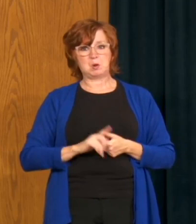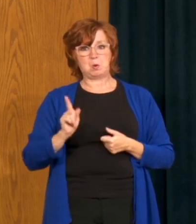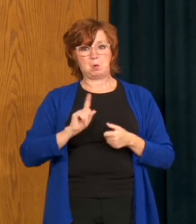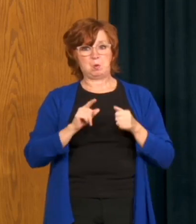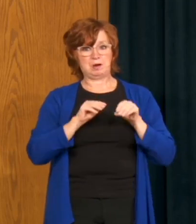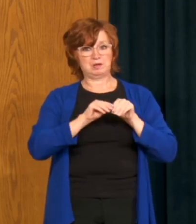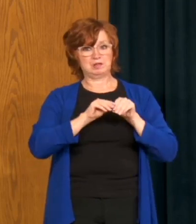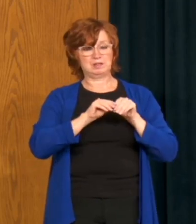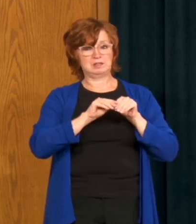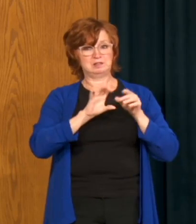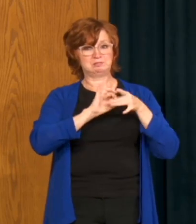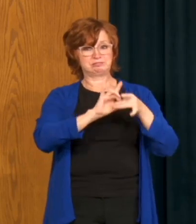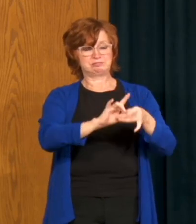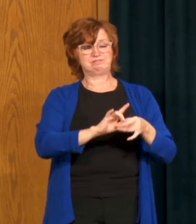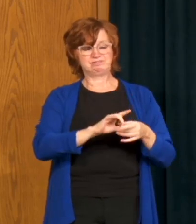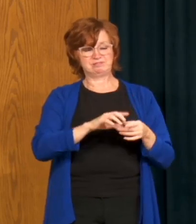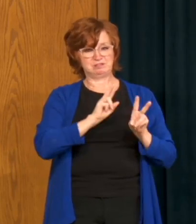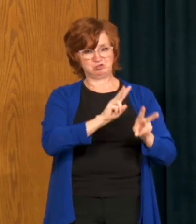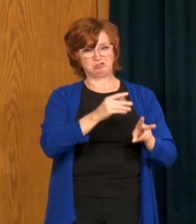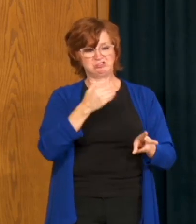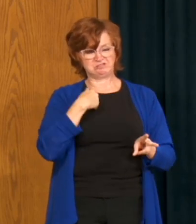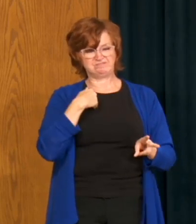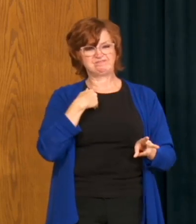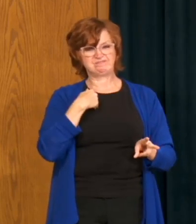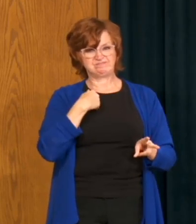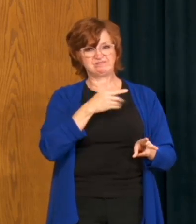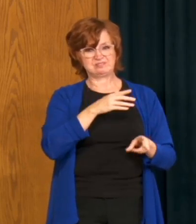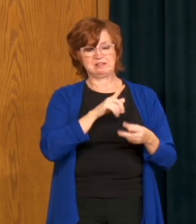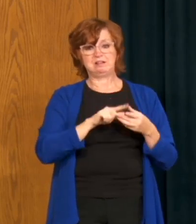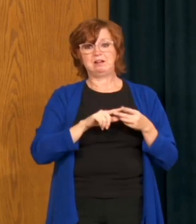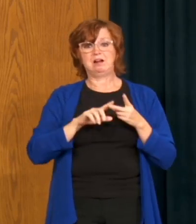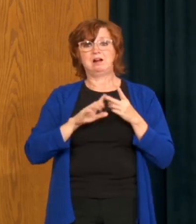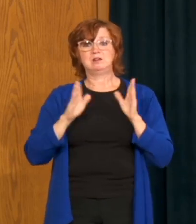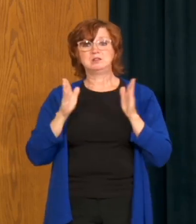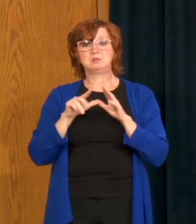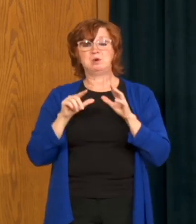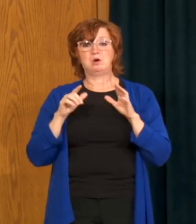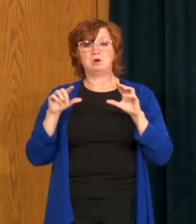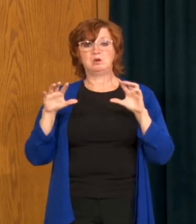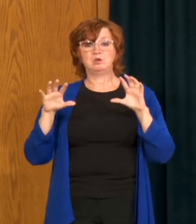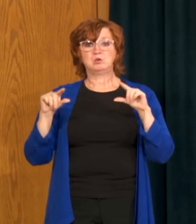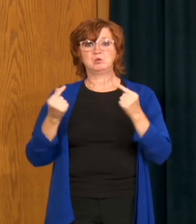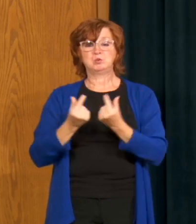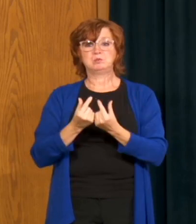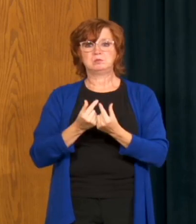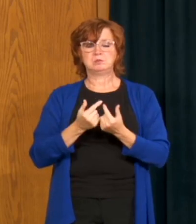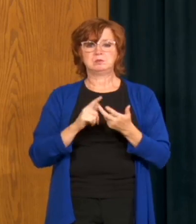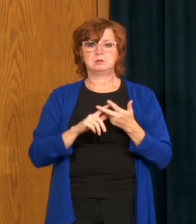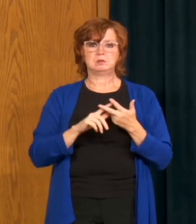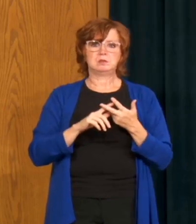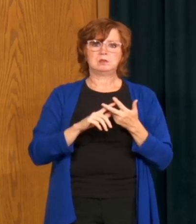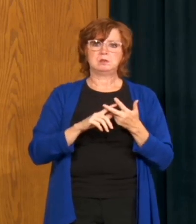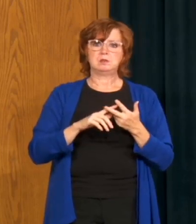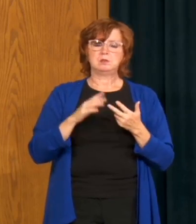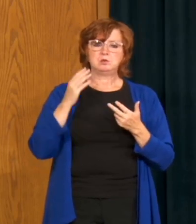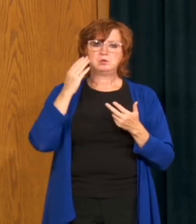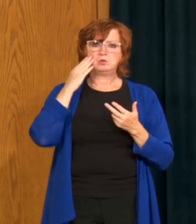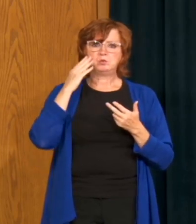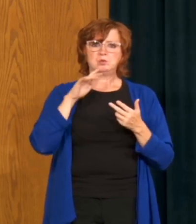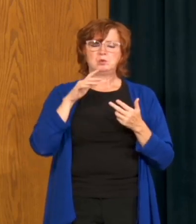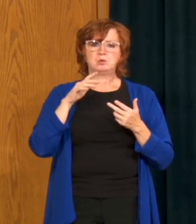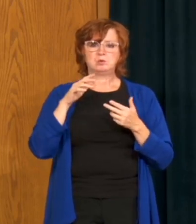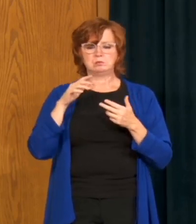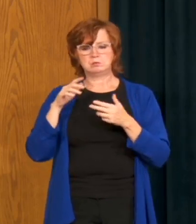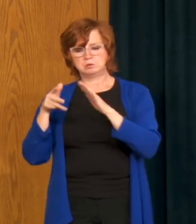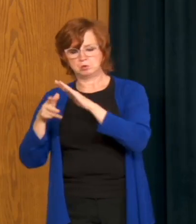Similarly, even small gatherings, we talked about garage sales, but even just like restaurants have business plans,